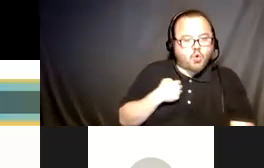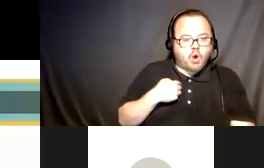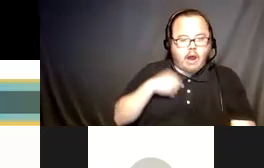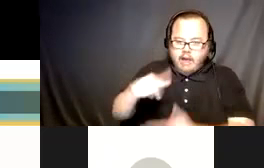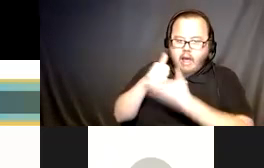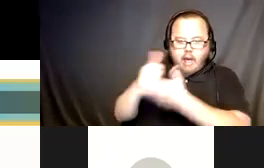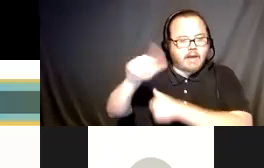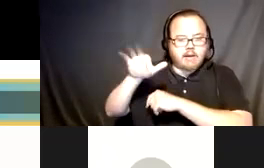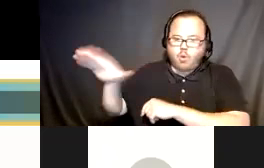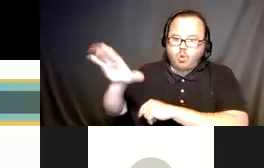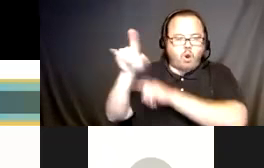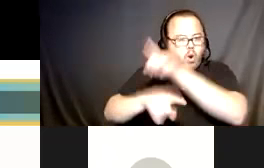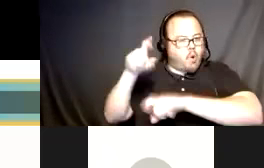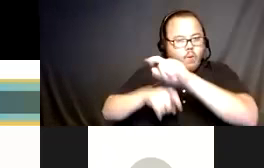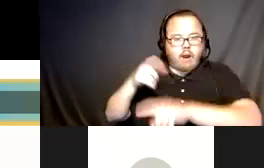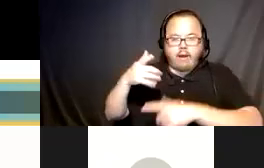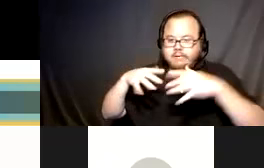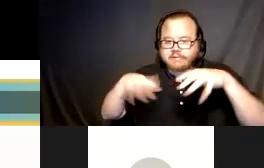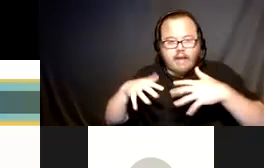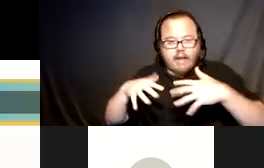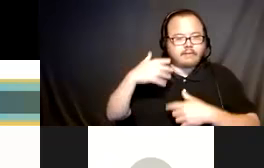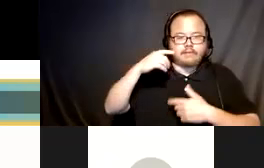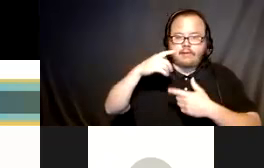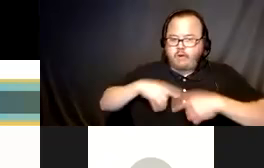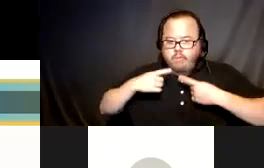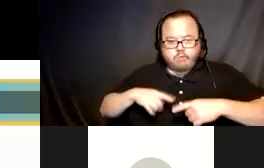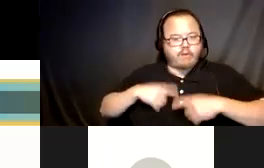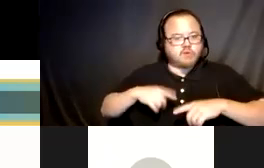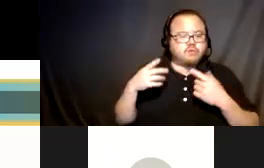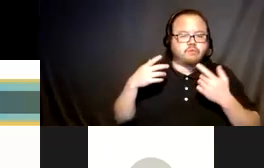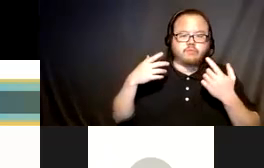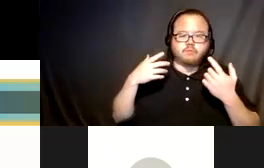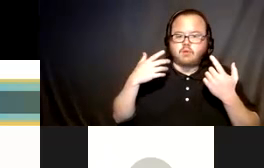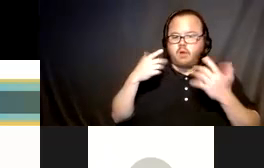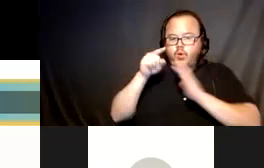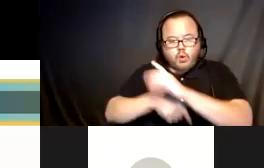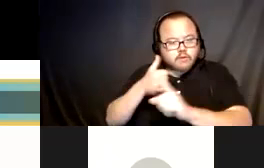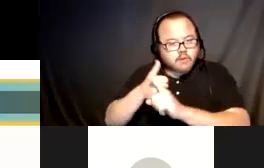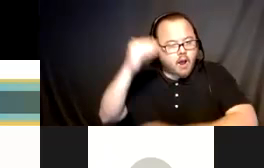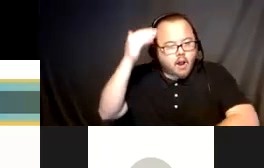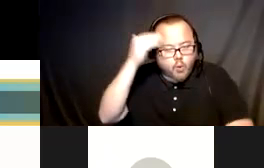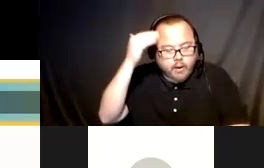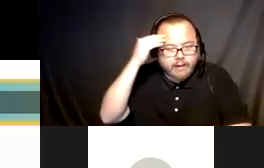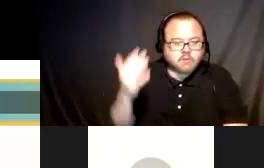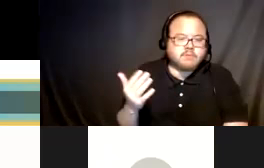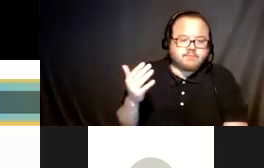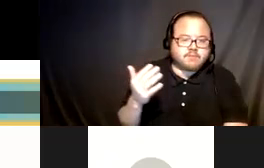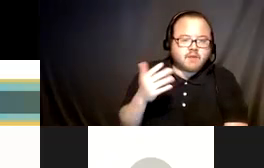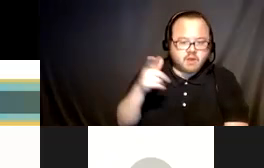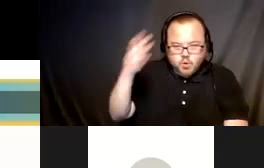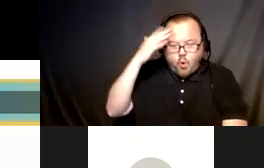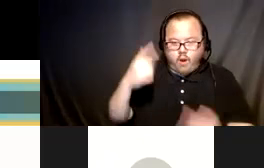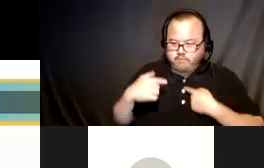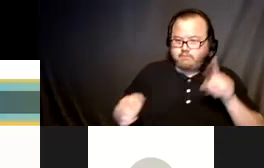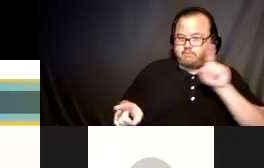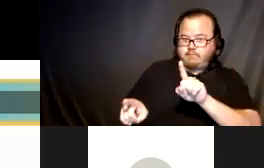any questions that they may have about anxiety, depression, suicide awareness. So that way there's someone that's a professional that's able